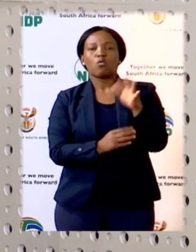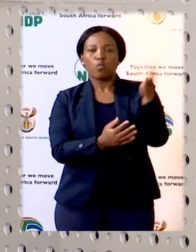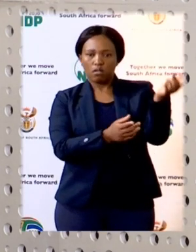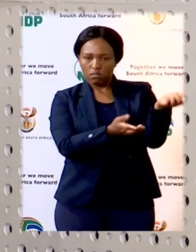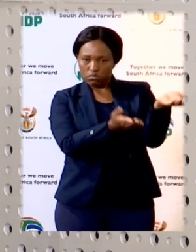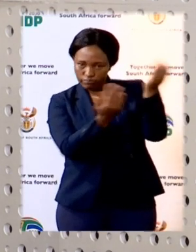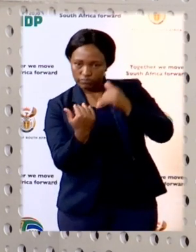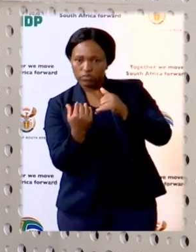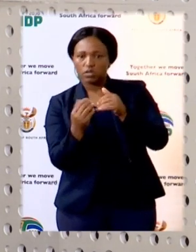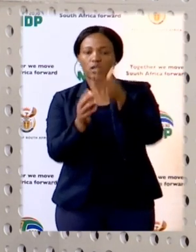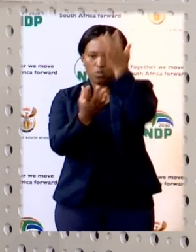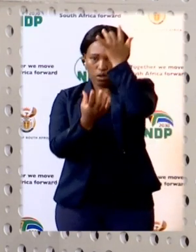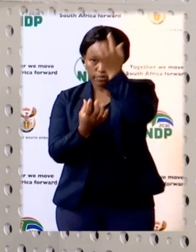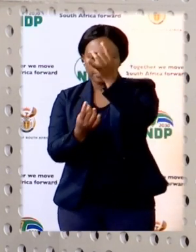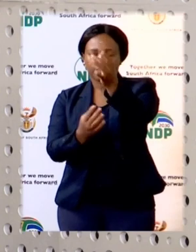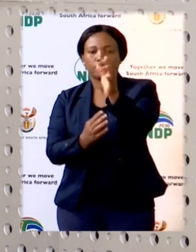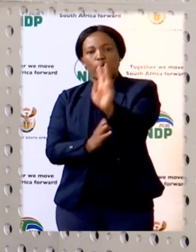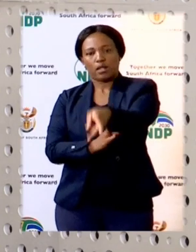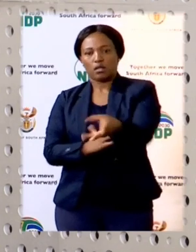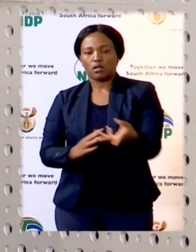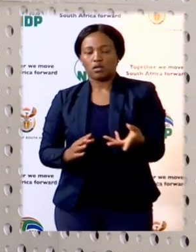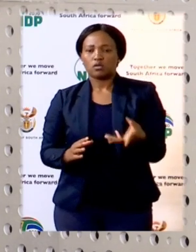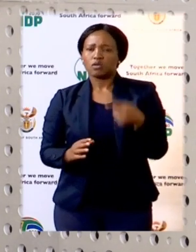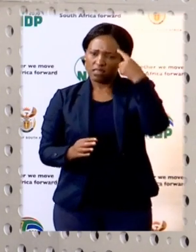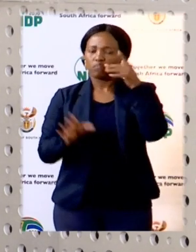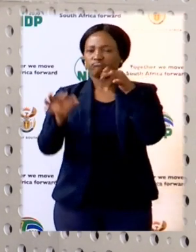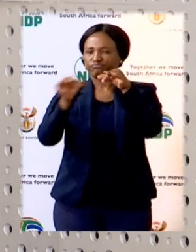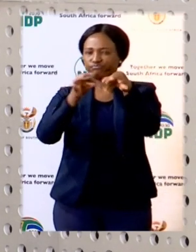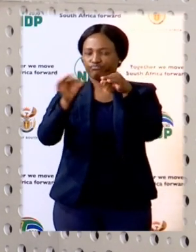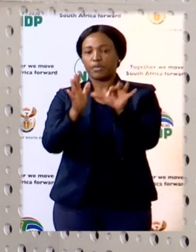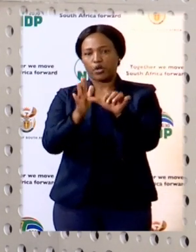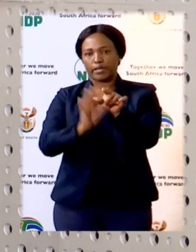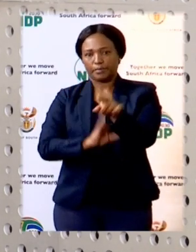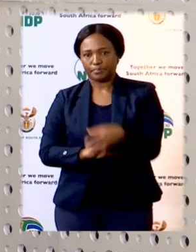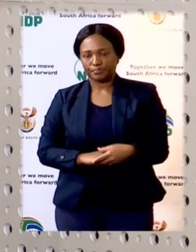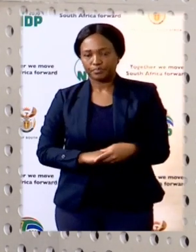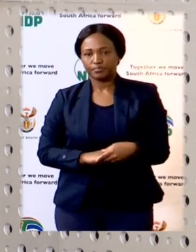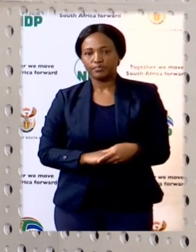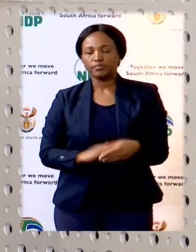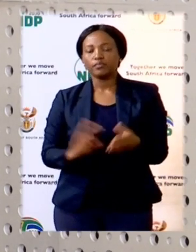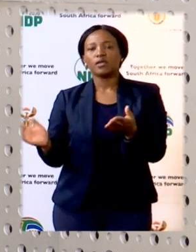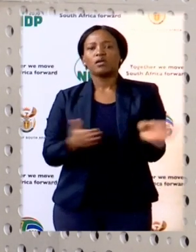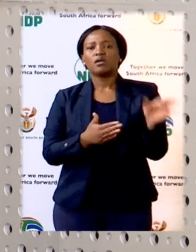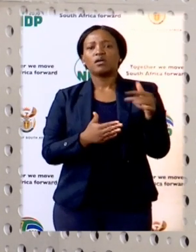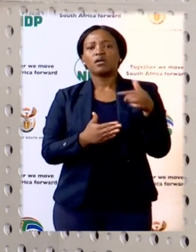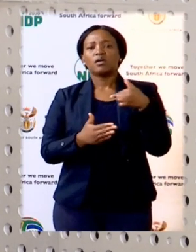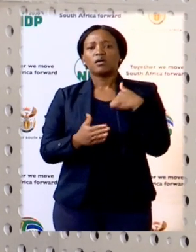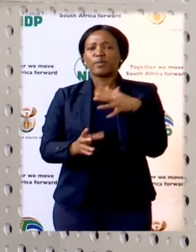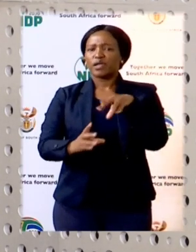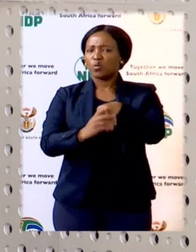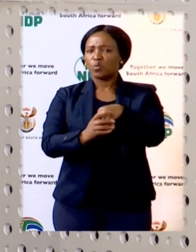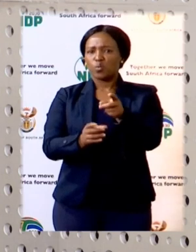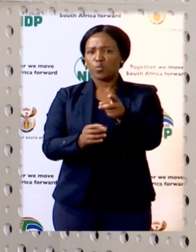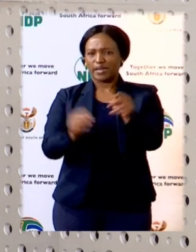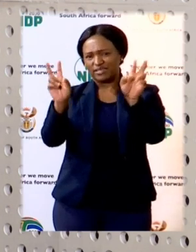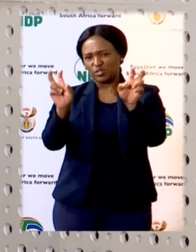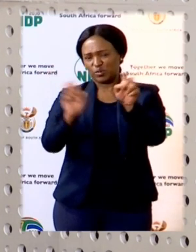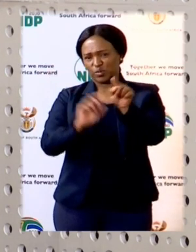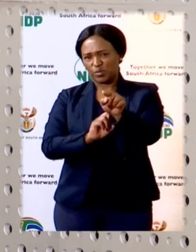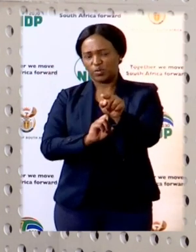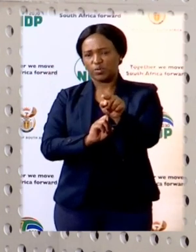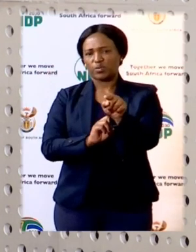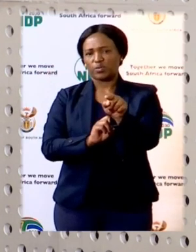will come and brief the nation on those. So I thought it's important, including the issue of people who